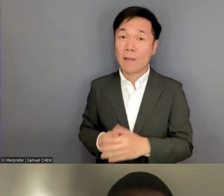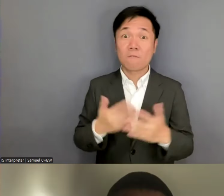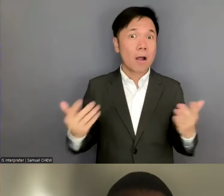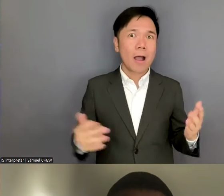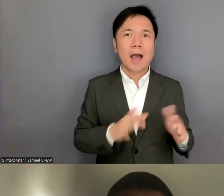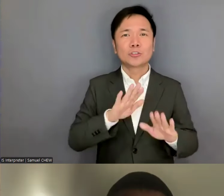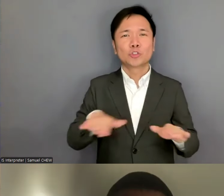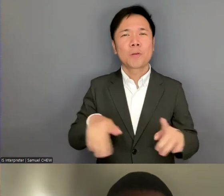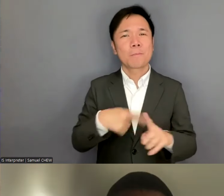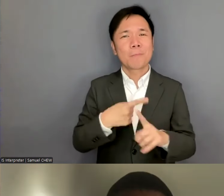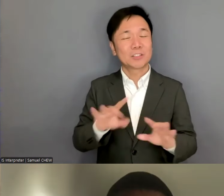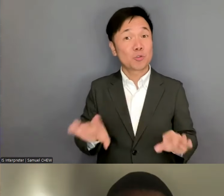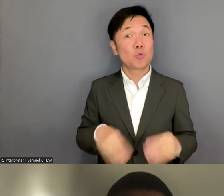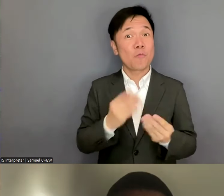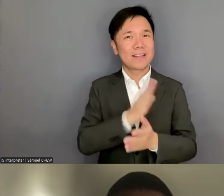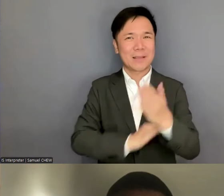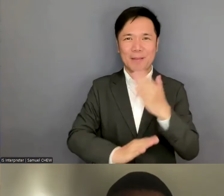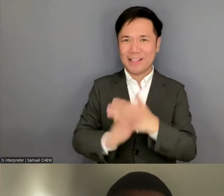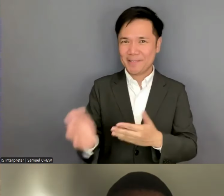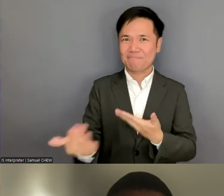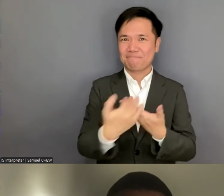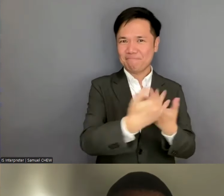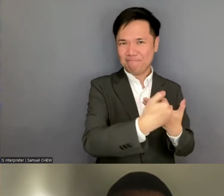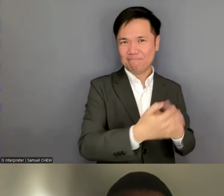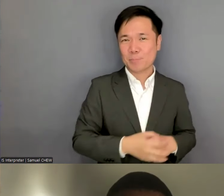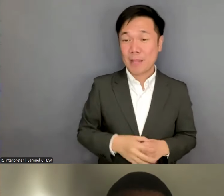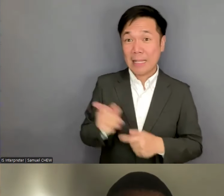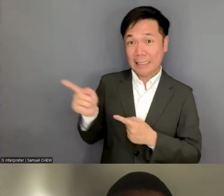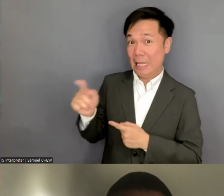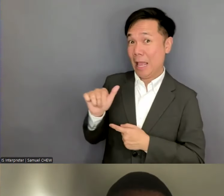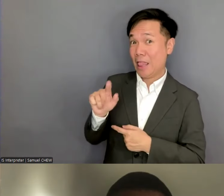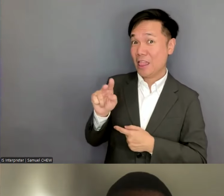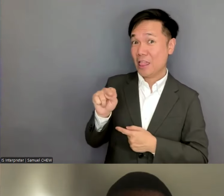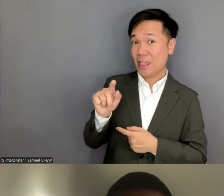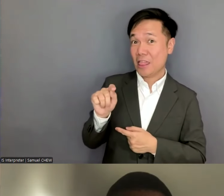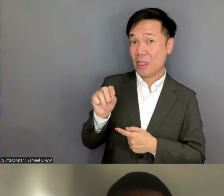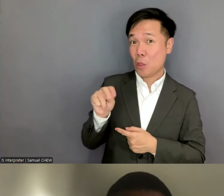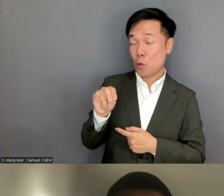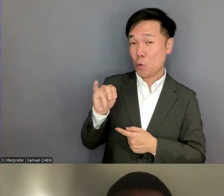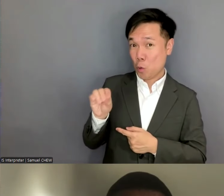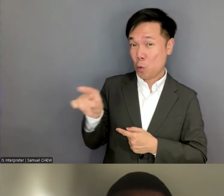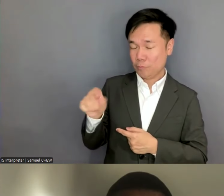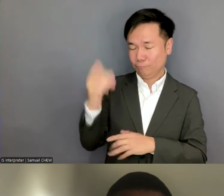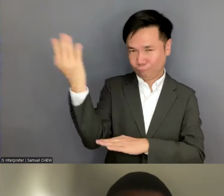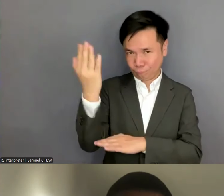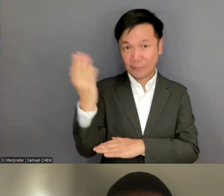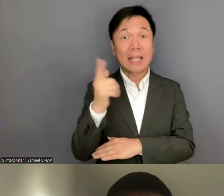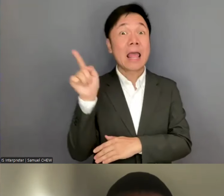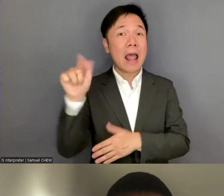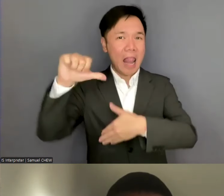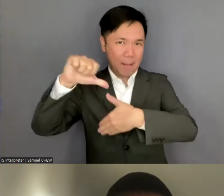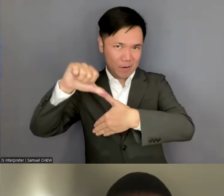with disabilities. And one best practice also is what Antonio mentioned. In Latin America, there's like a